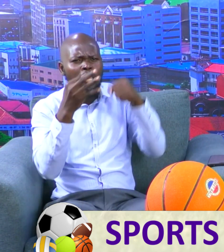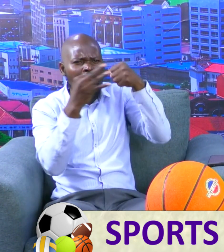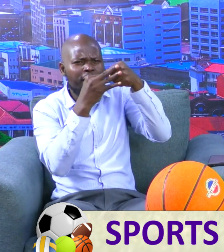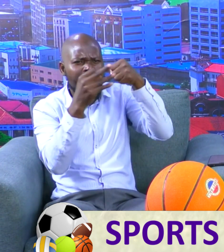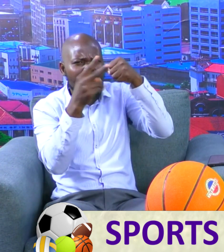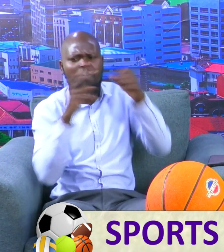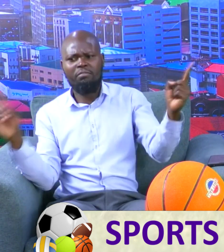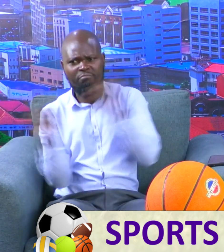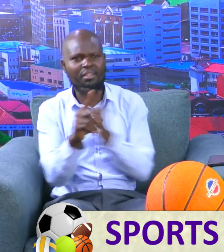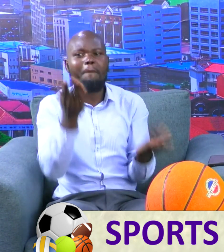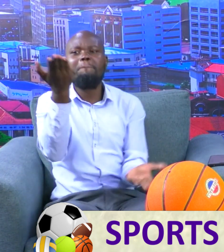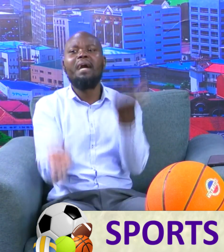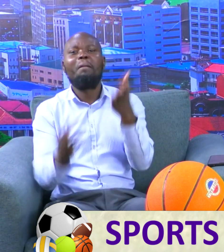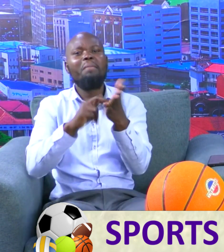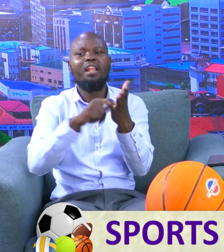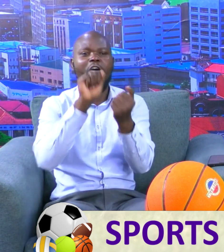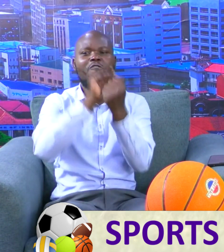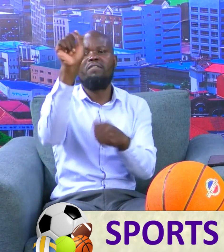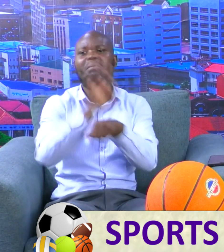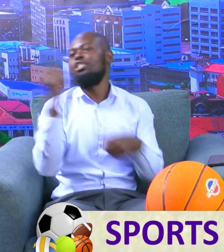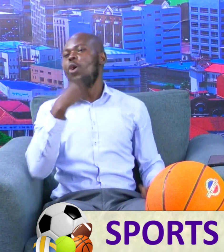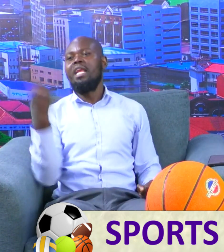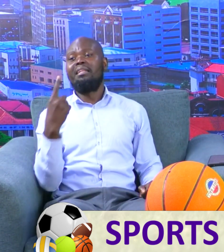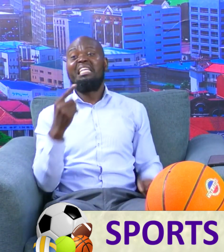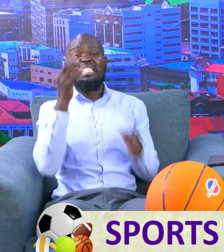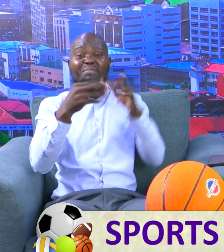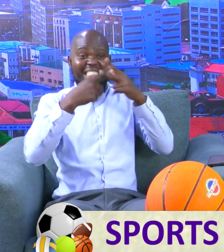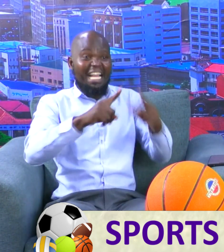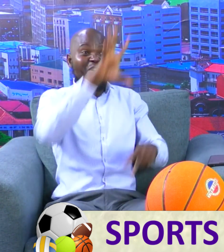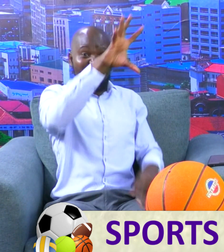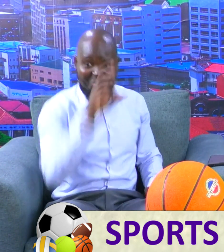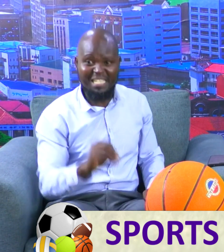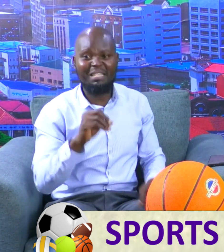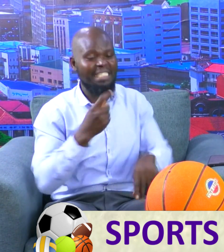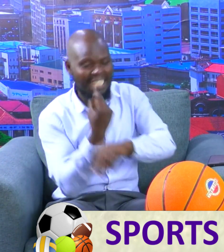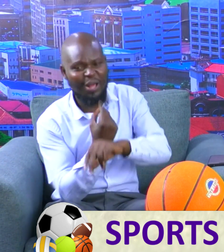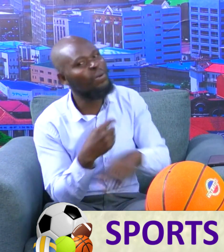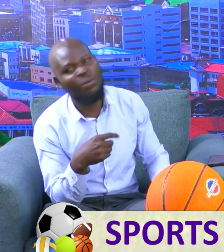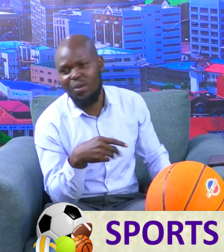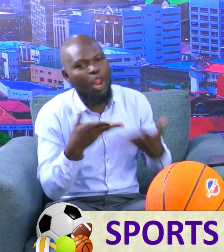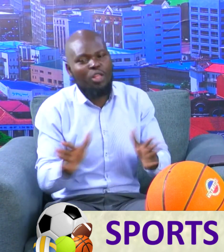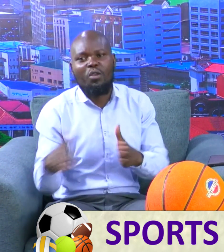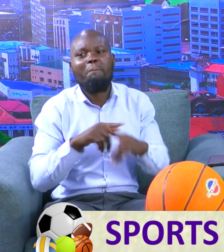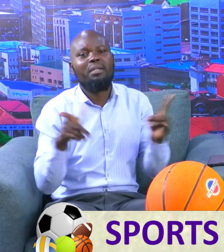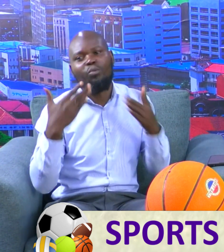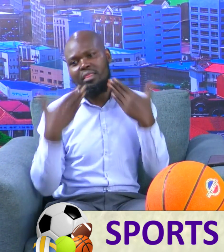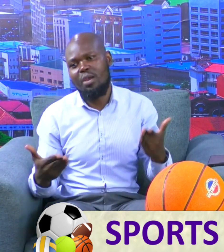And also, they should really wait so that they can have a balance on how they are going